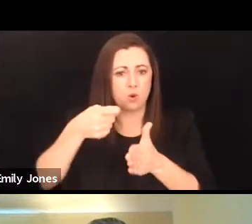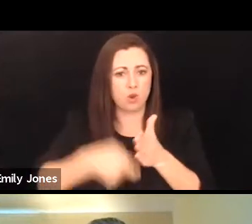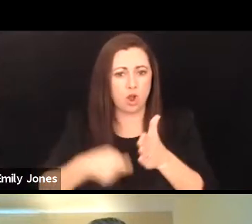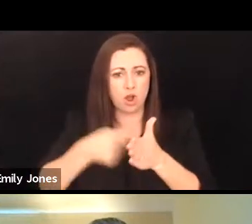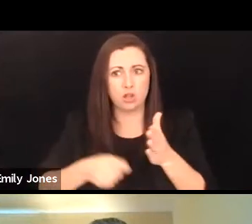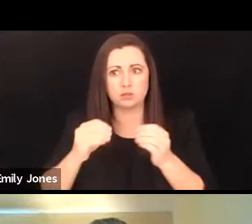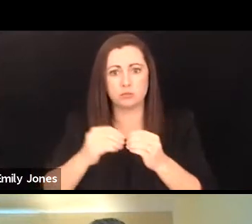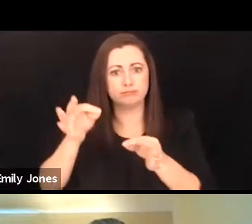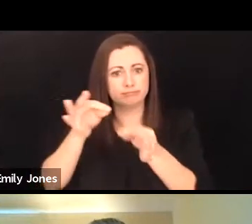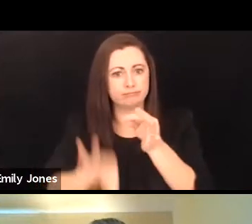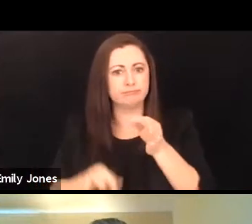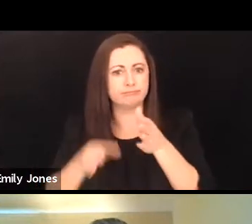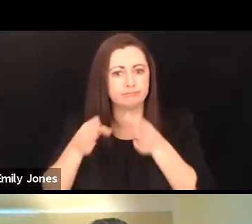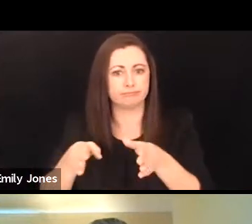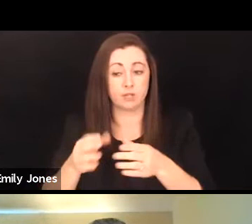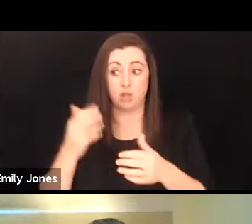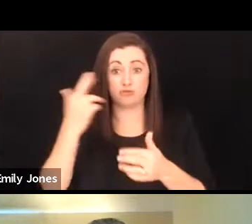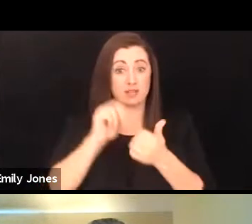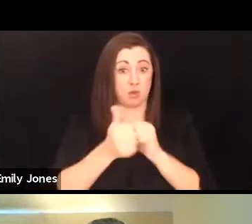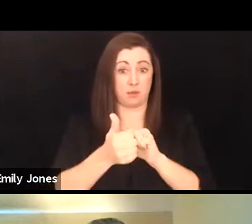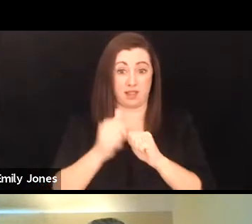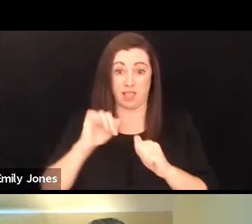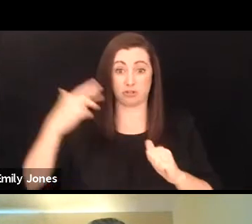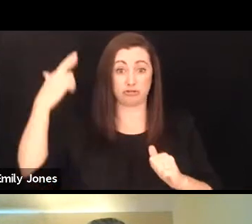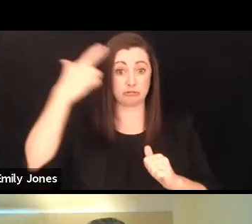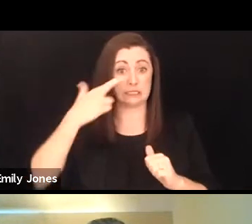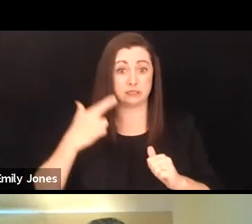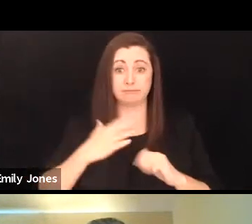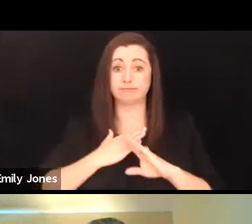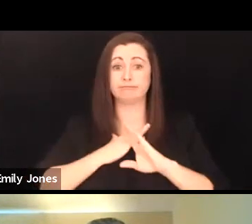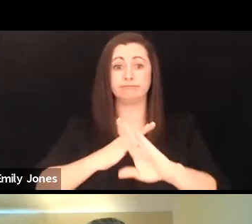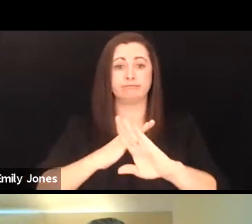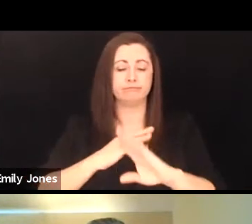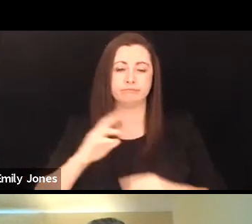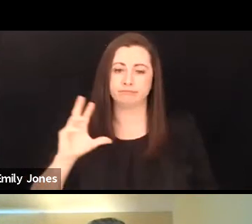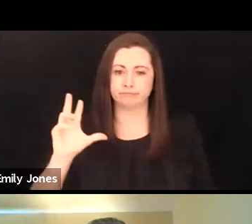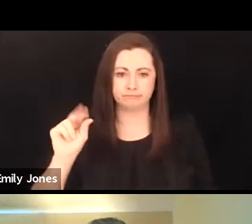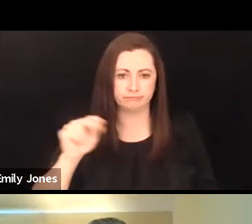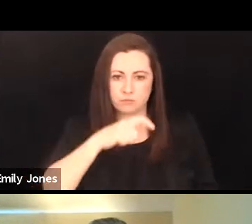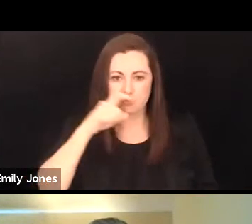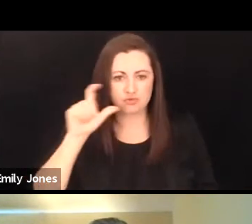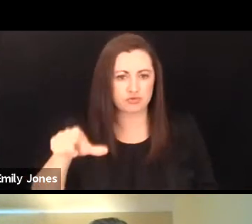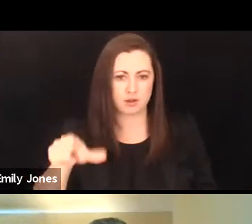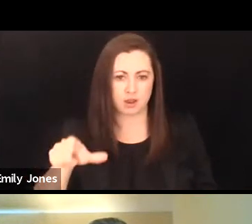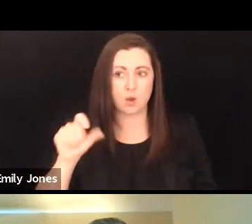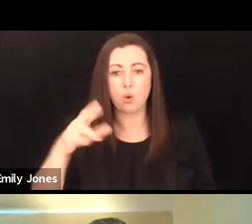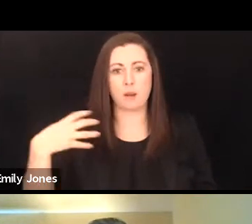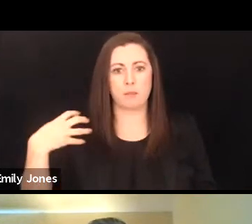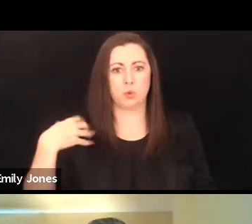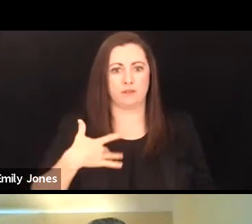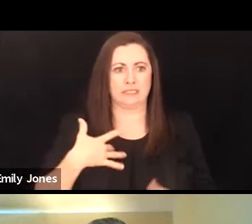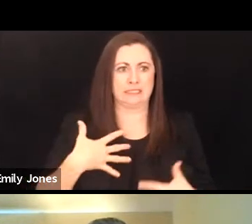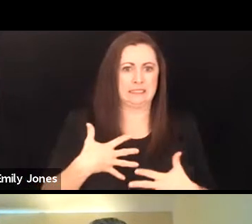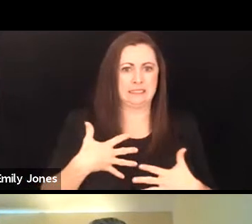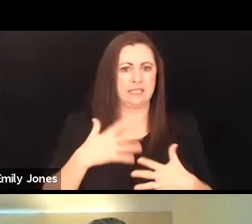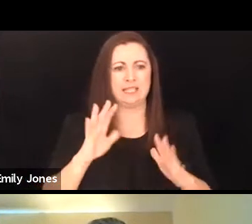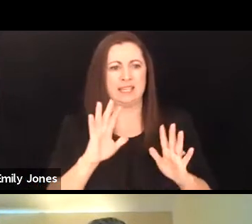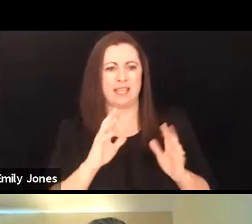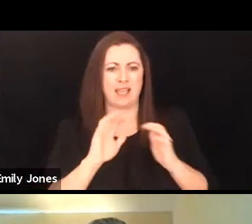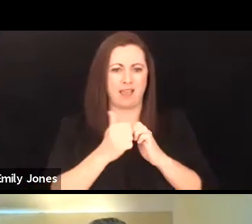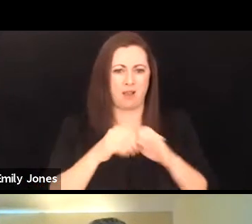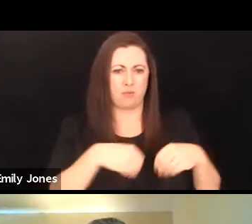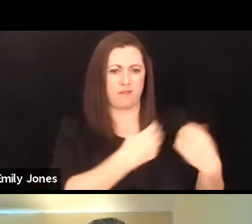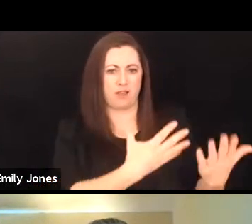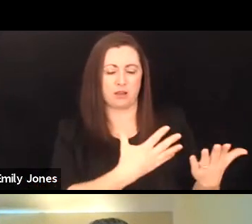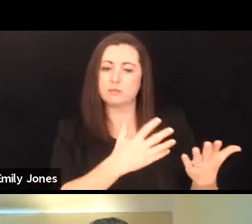reasonable accommodations should not by themselves be anything that employers fear. if they work with a new employee, they should be able to make those